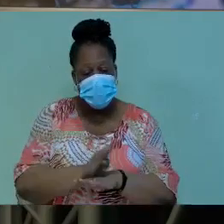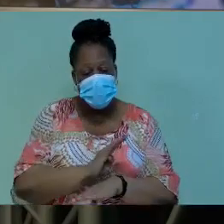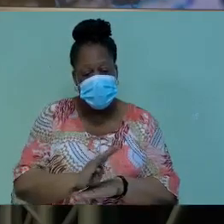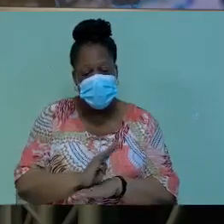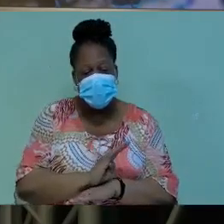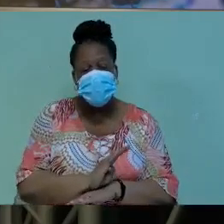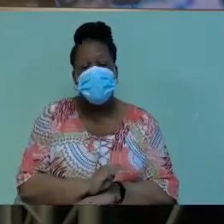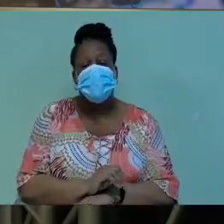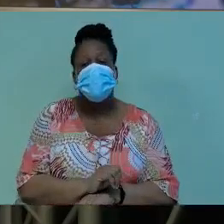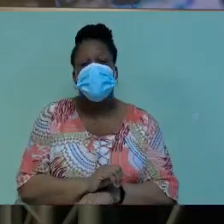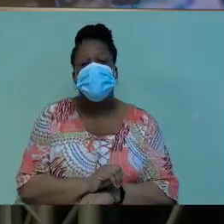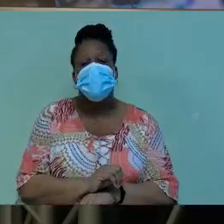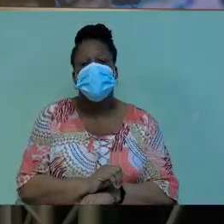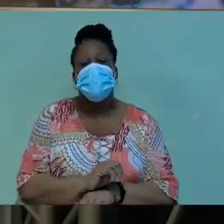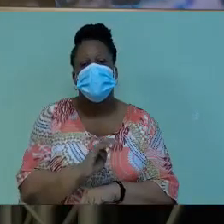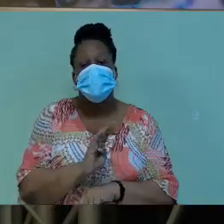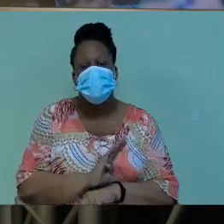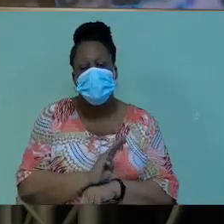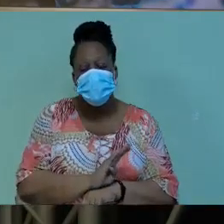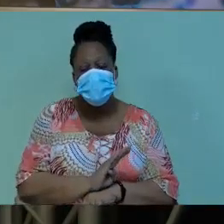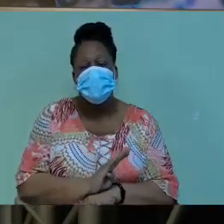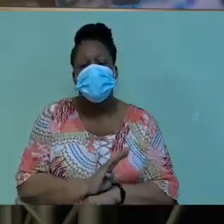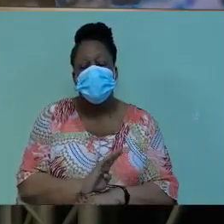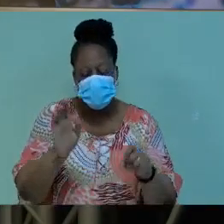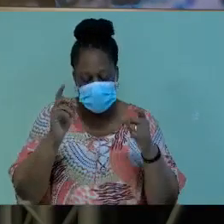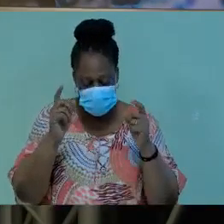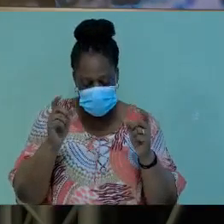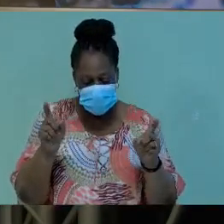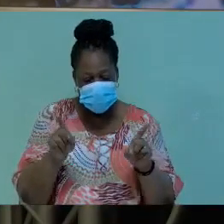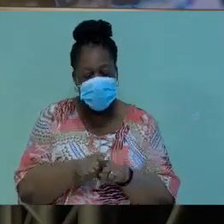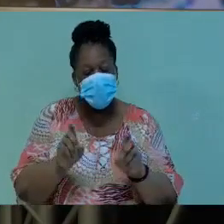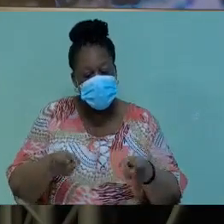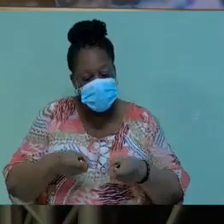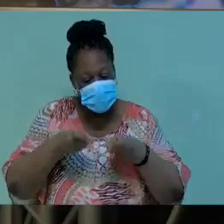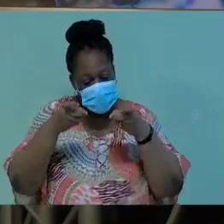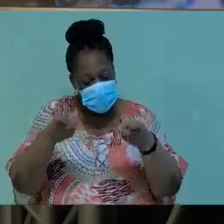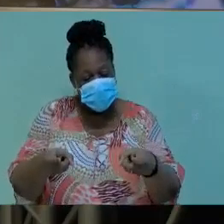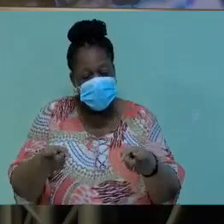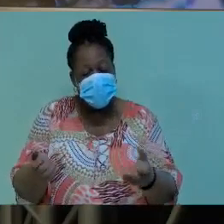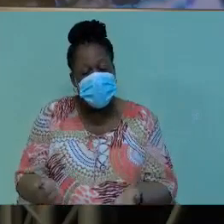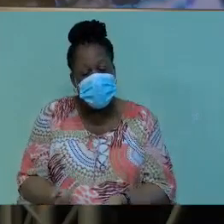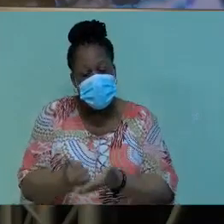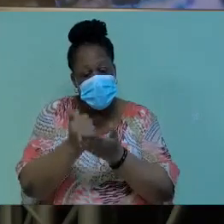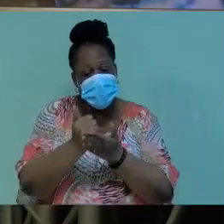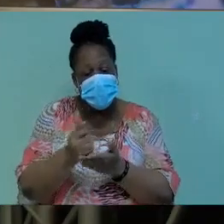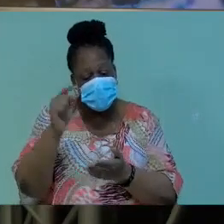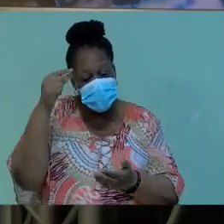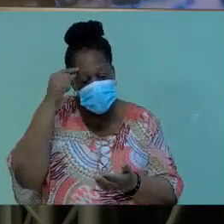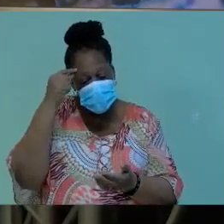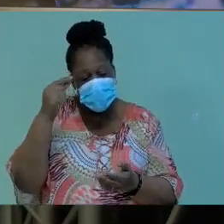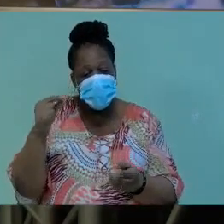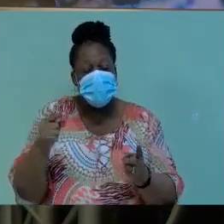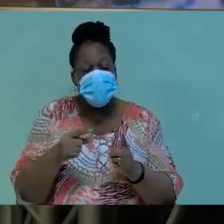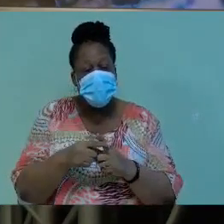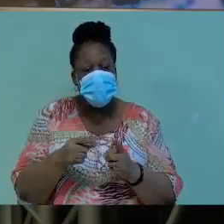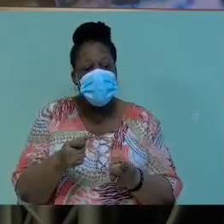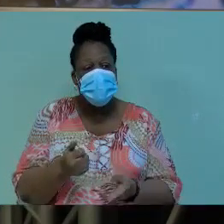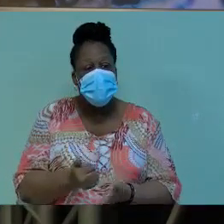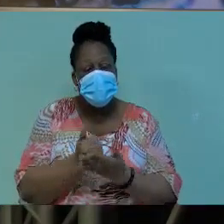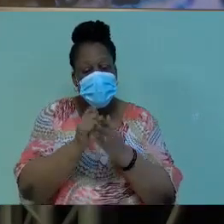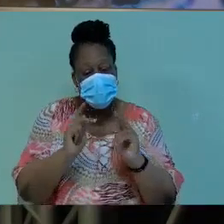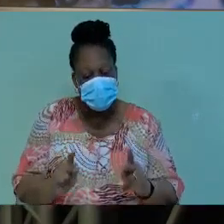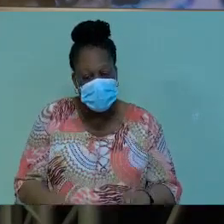have found it fit to assist the government in this particular pandemic.